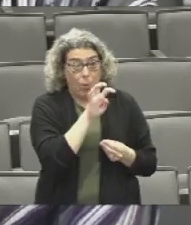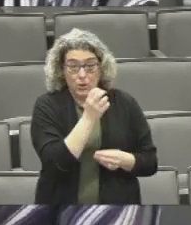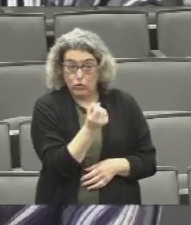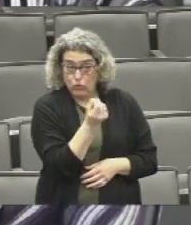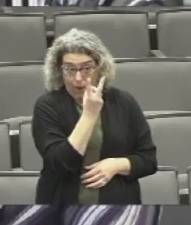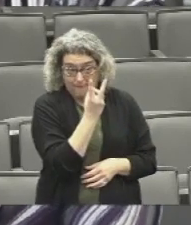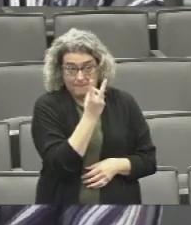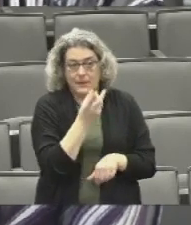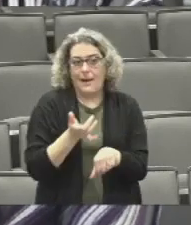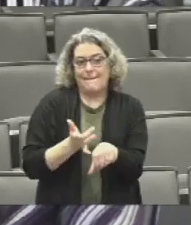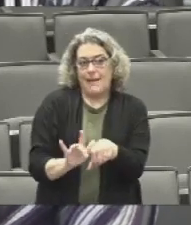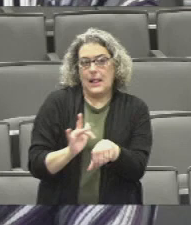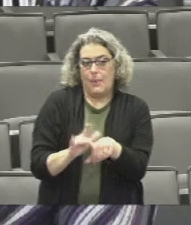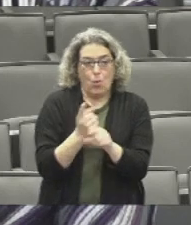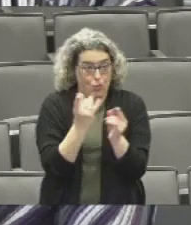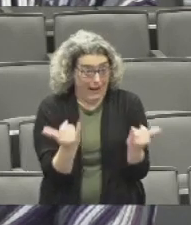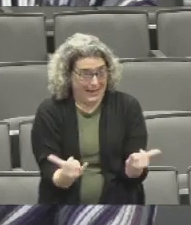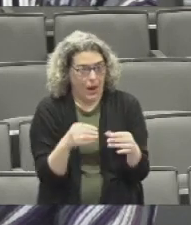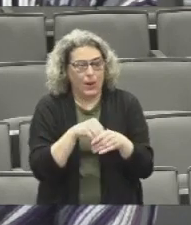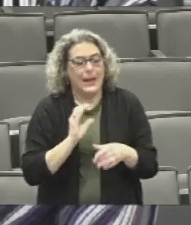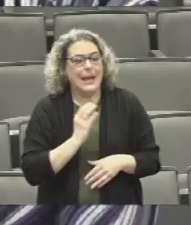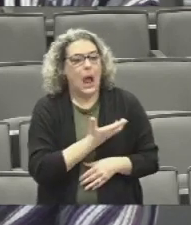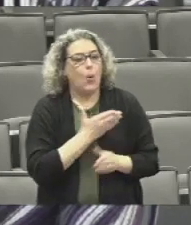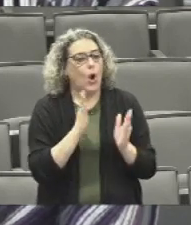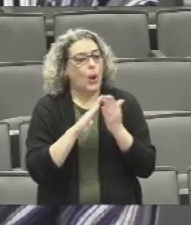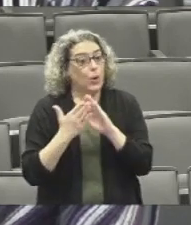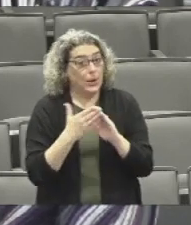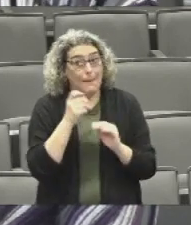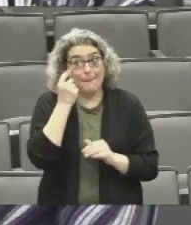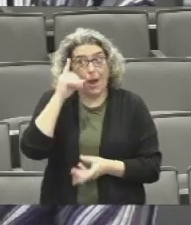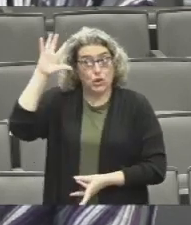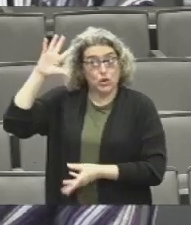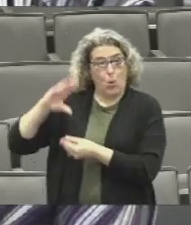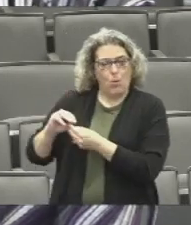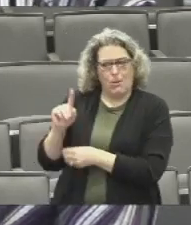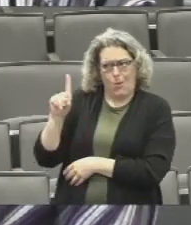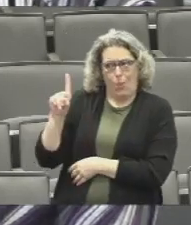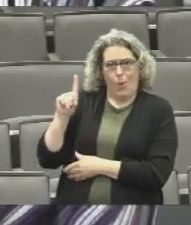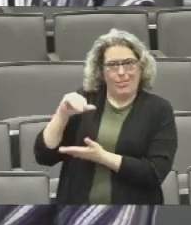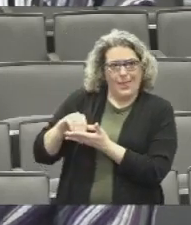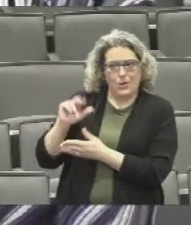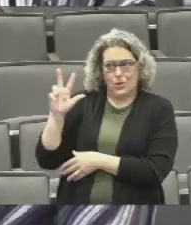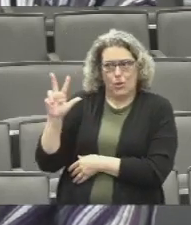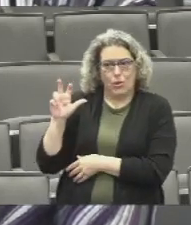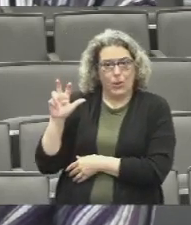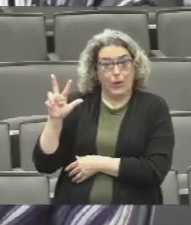412 beds available in our community out of a total of